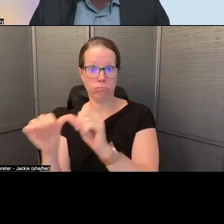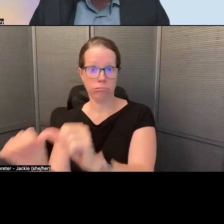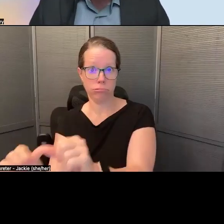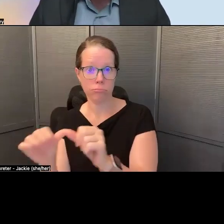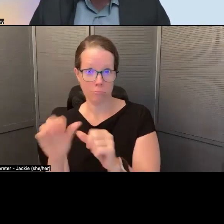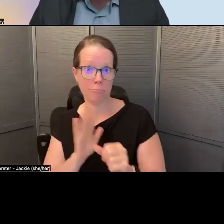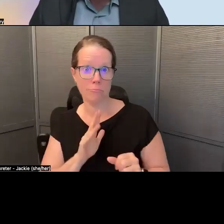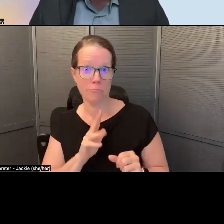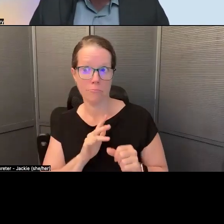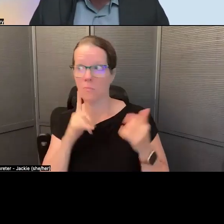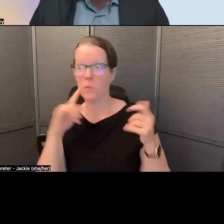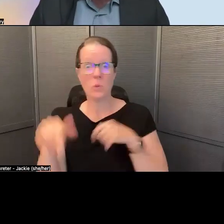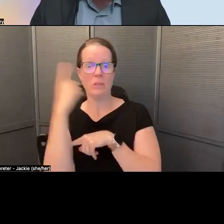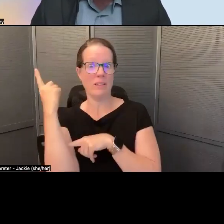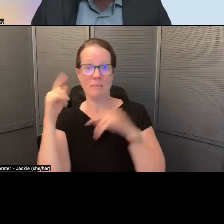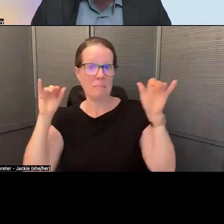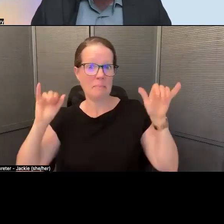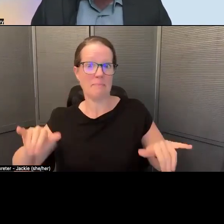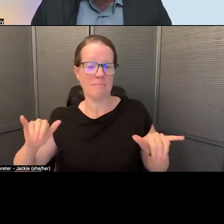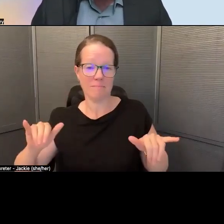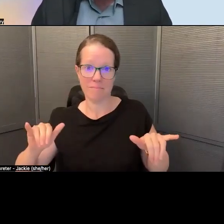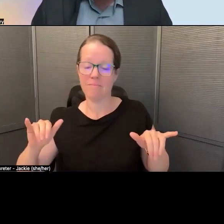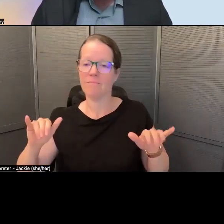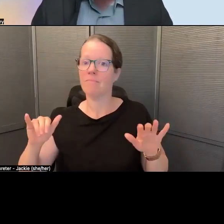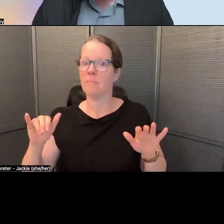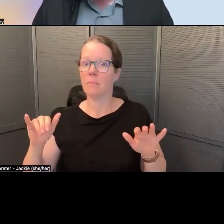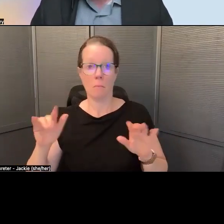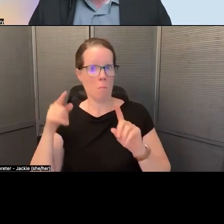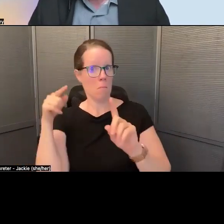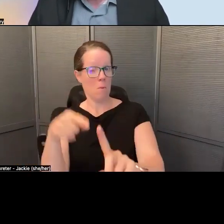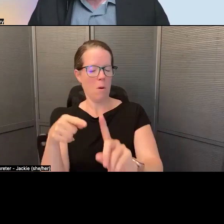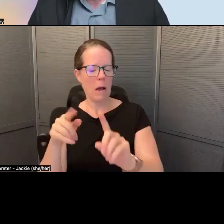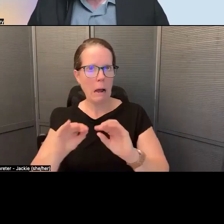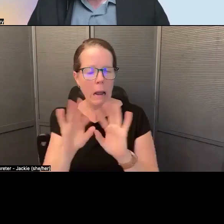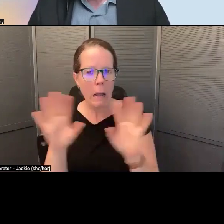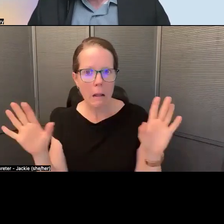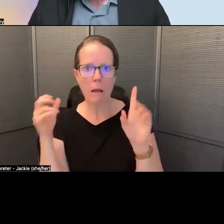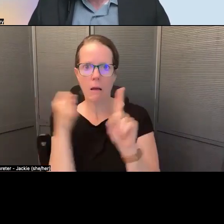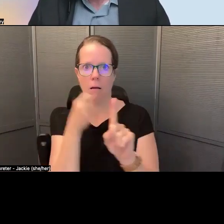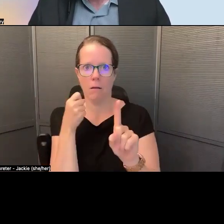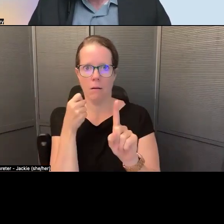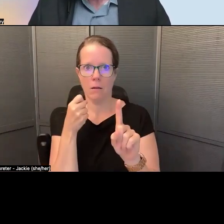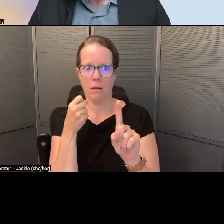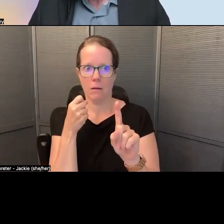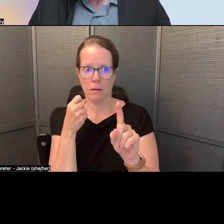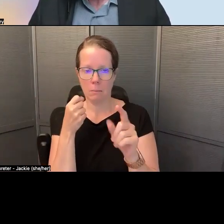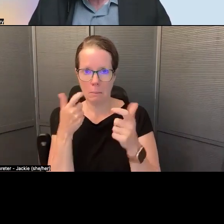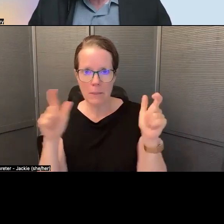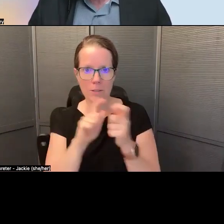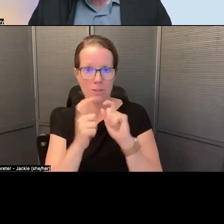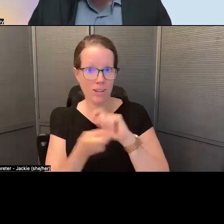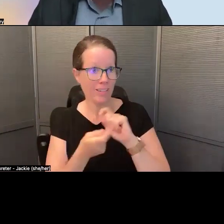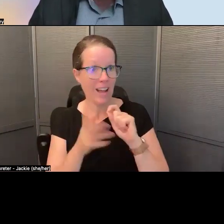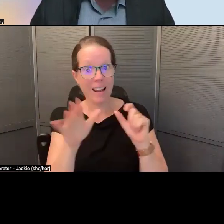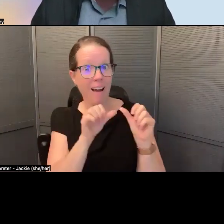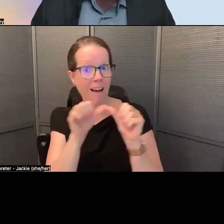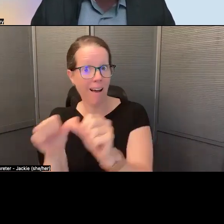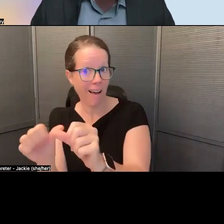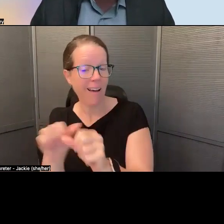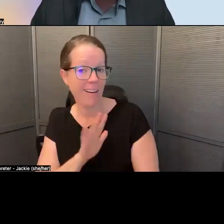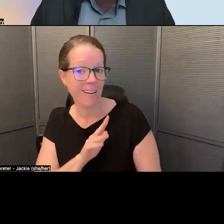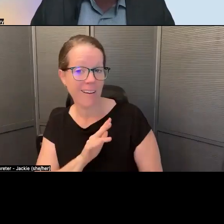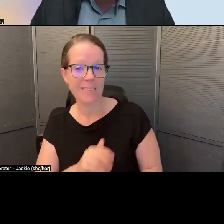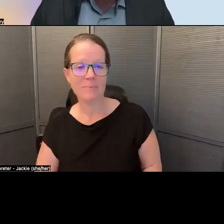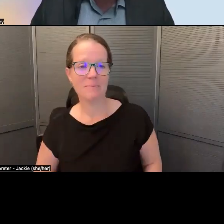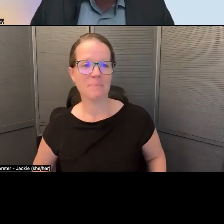the present day. So we see a clear impact, and we see that impact carrying on. And with that,